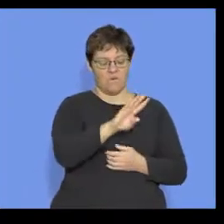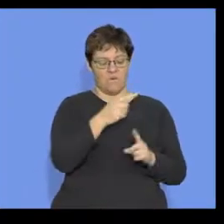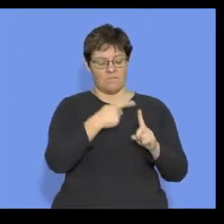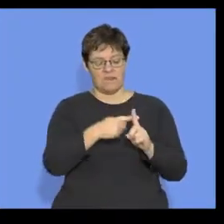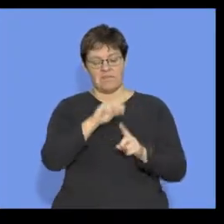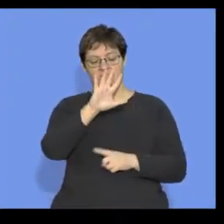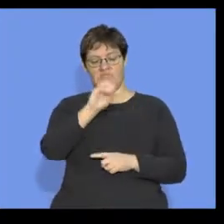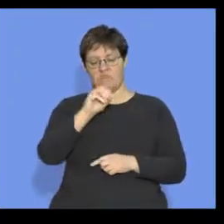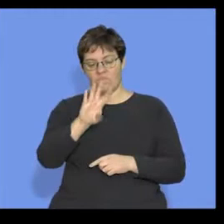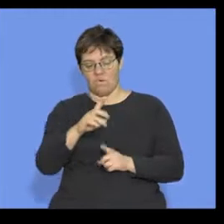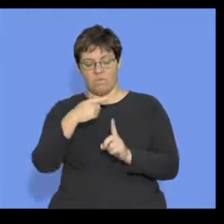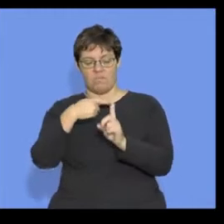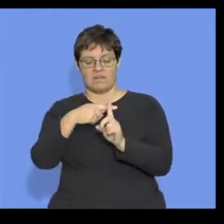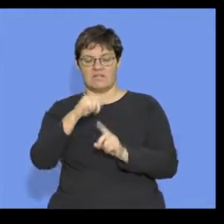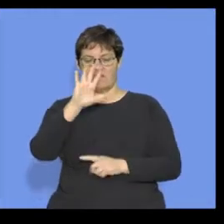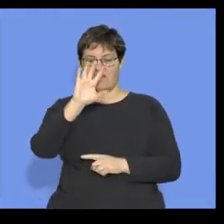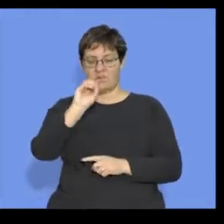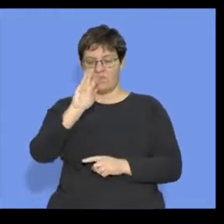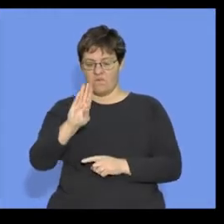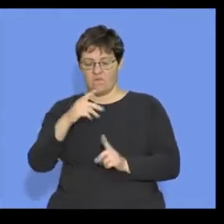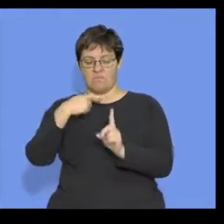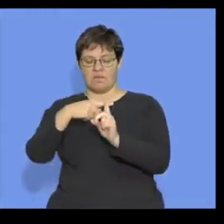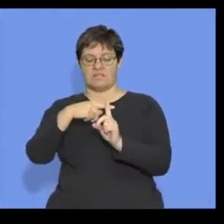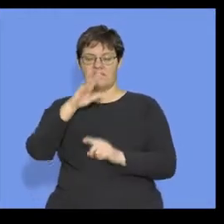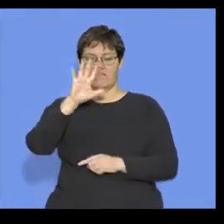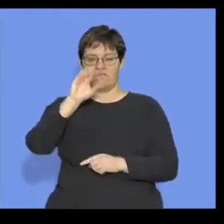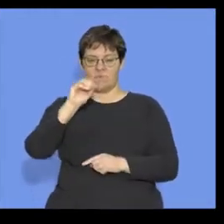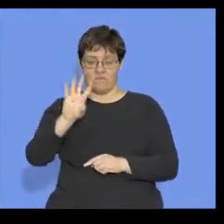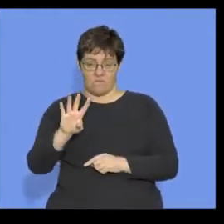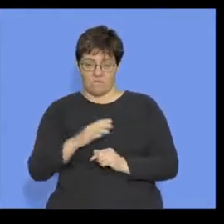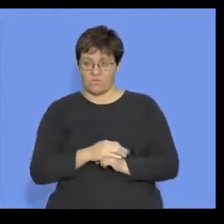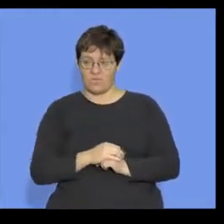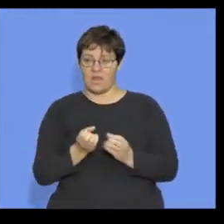So the total numbers of selecting a digit will be